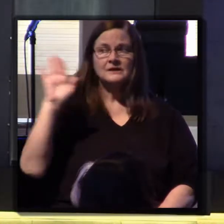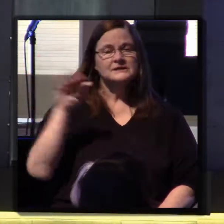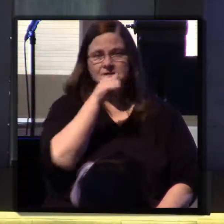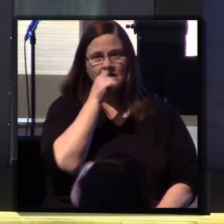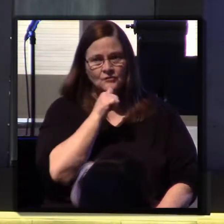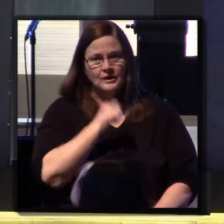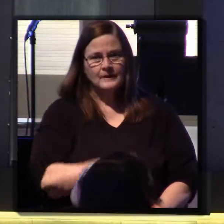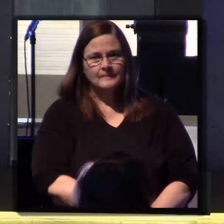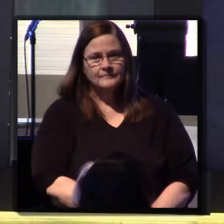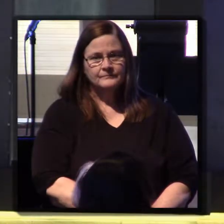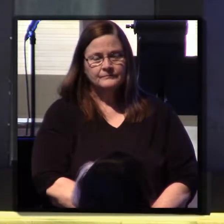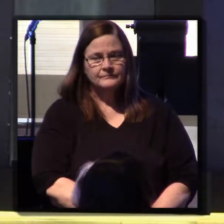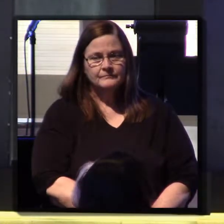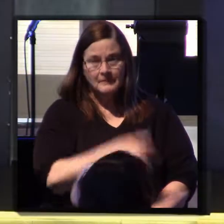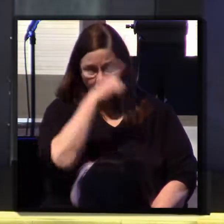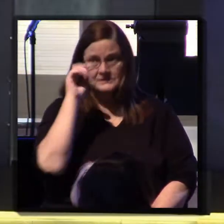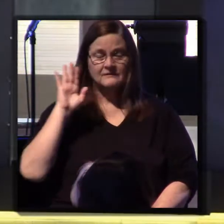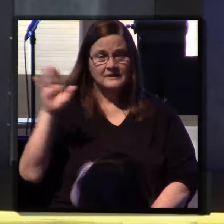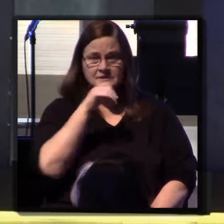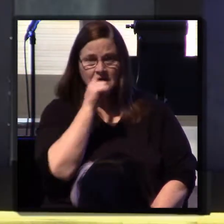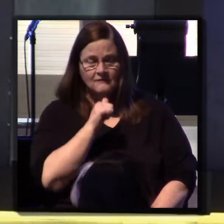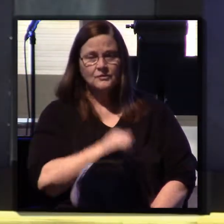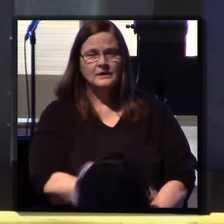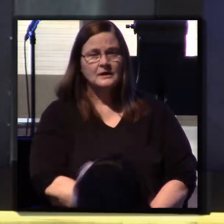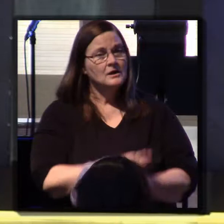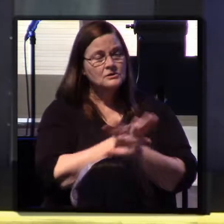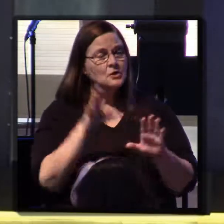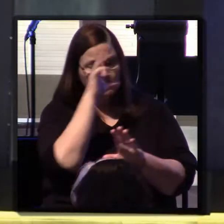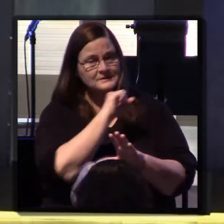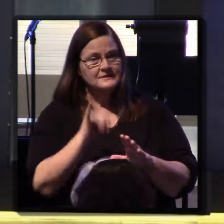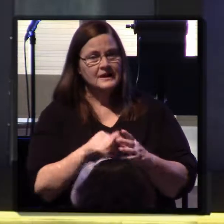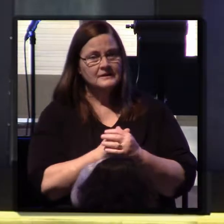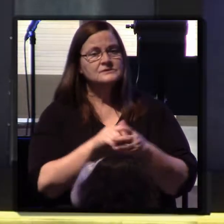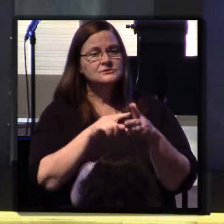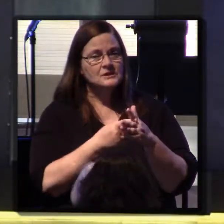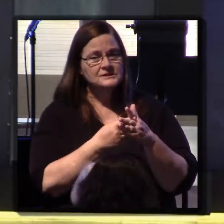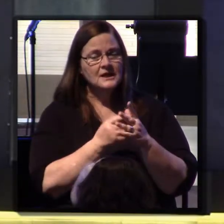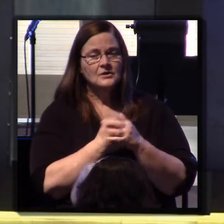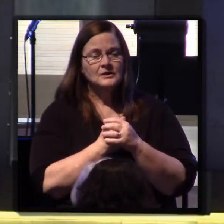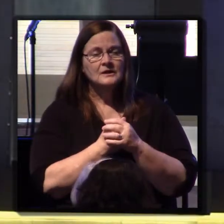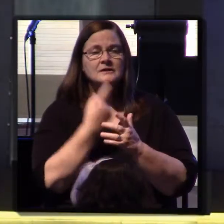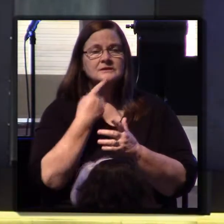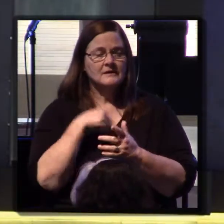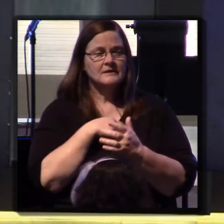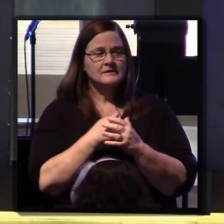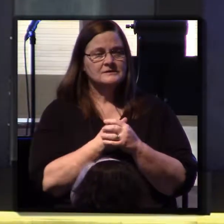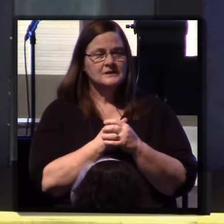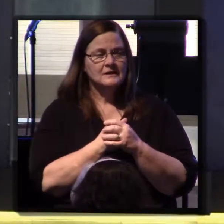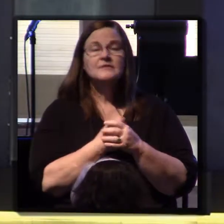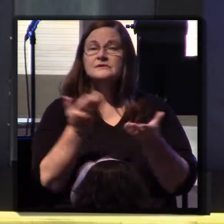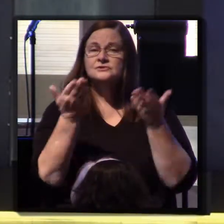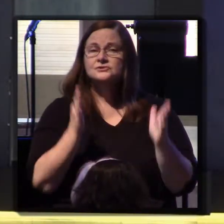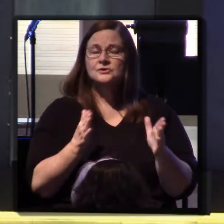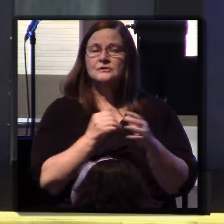is exalted because of his suffering. Because of his suffering. Don't miss that. It starts out,